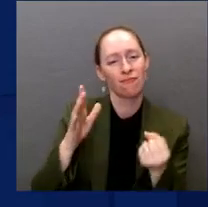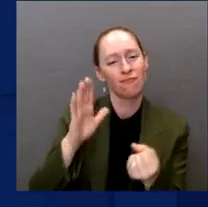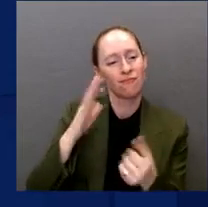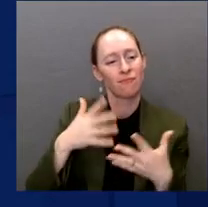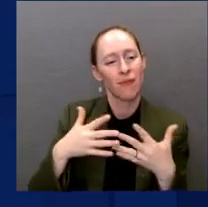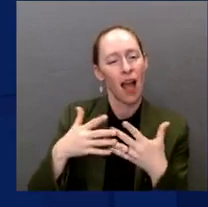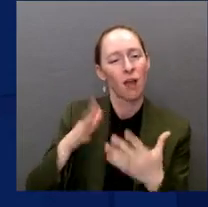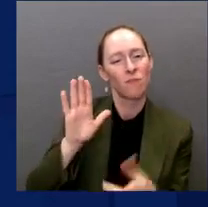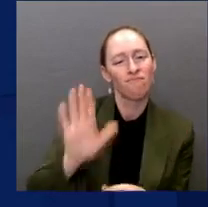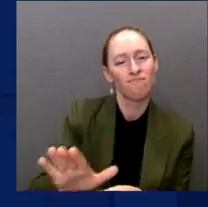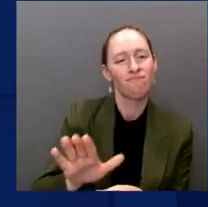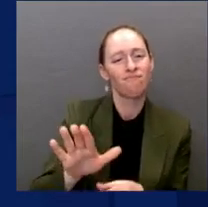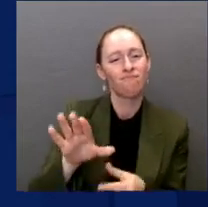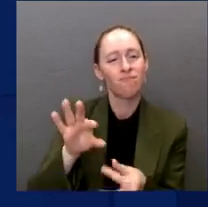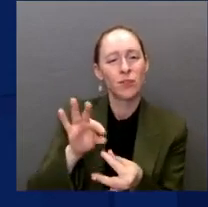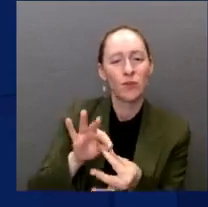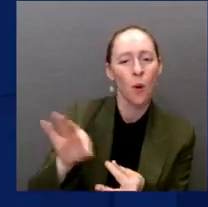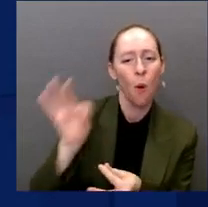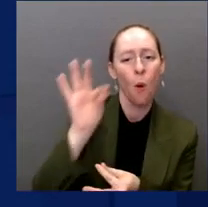No parent